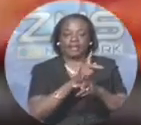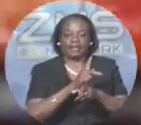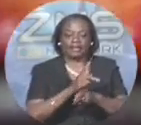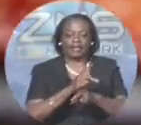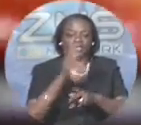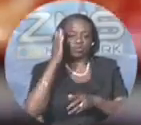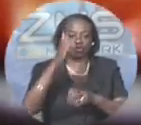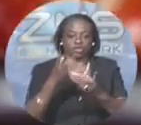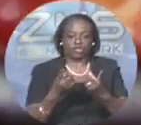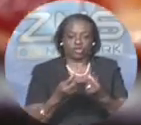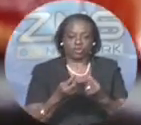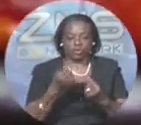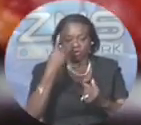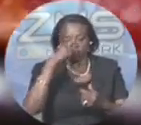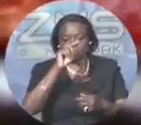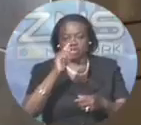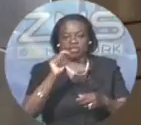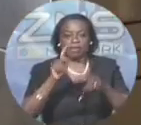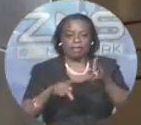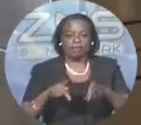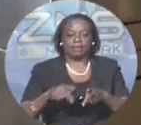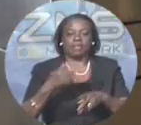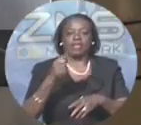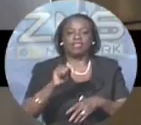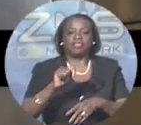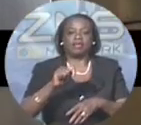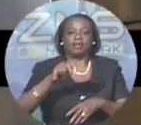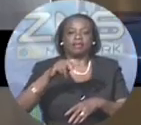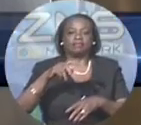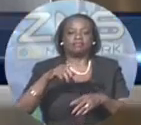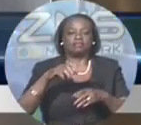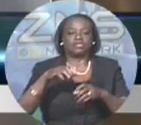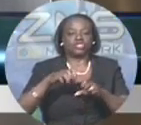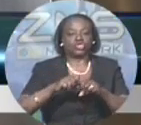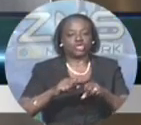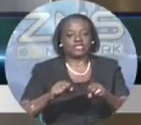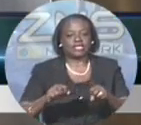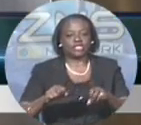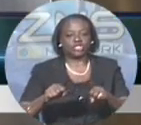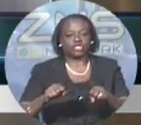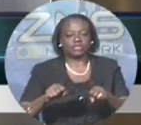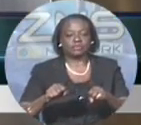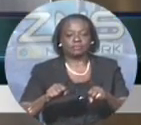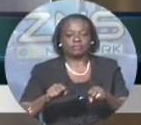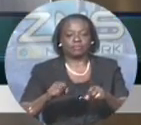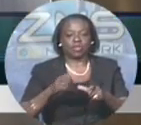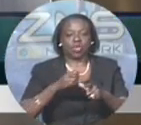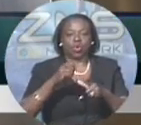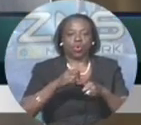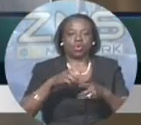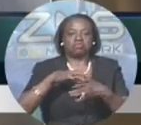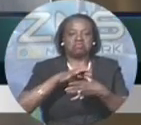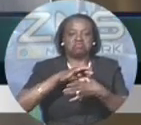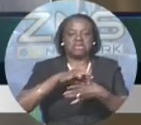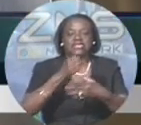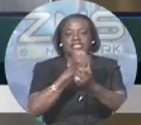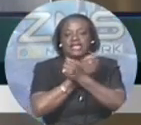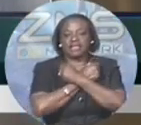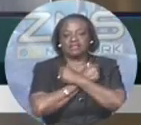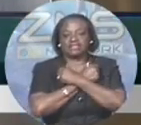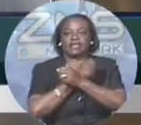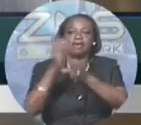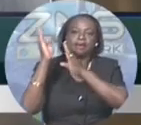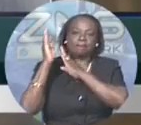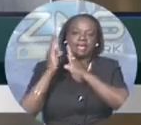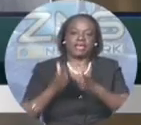its customers. The pepperoni is a big seller, or a meat lover. You know, Bahamians like their meat. They call and they want a